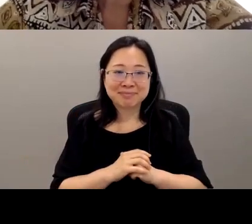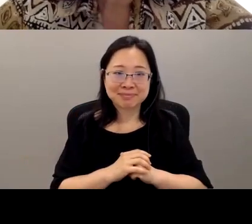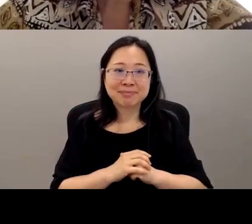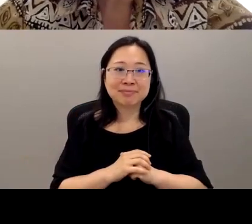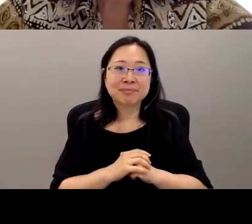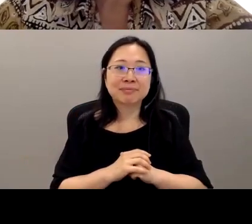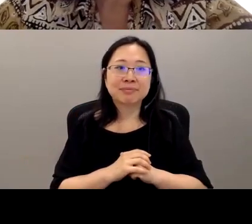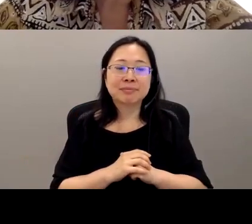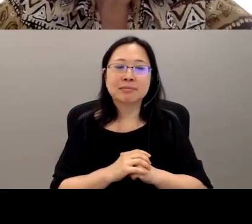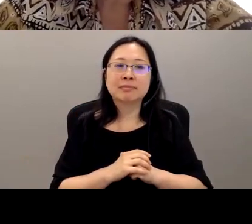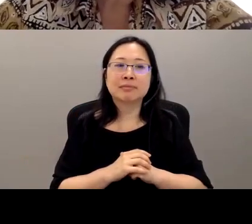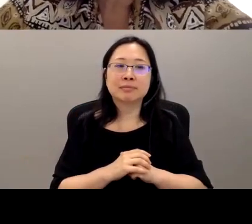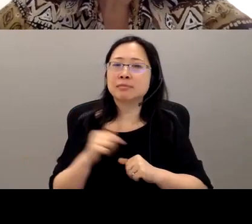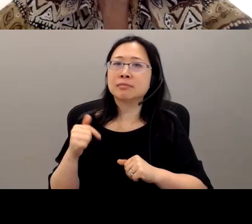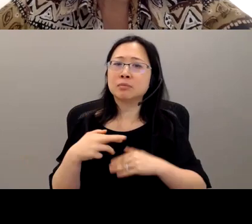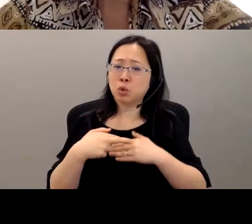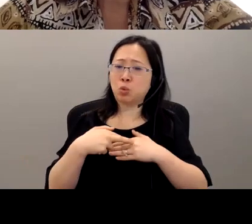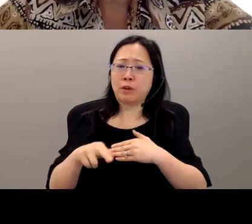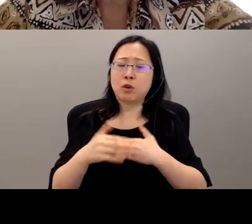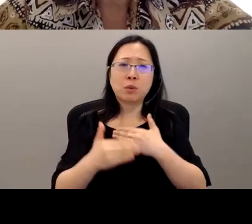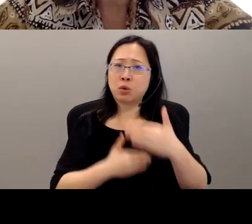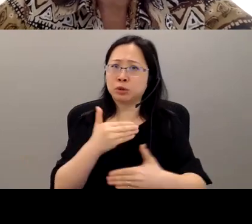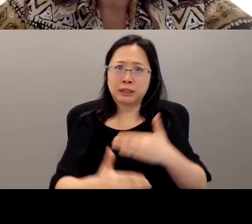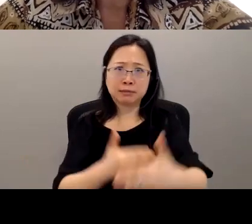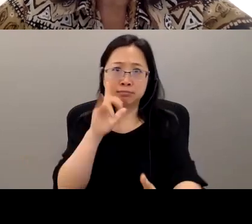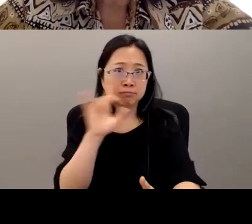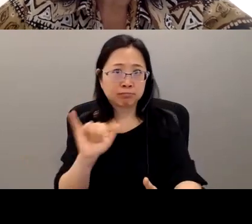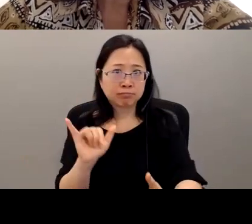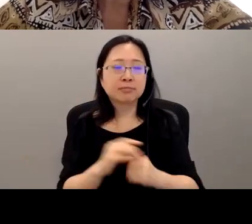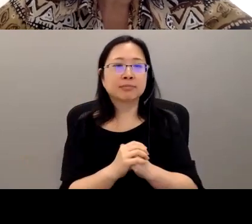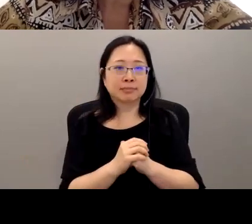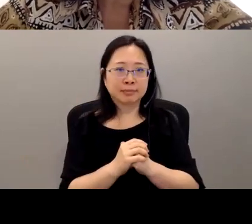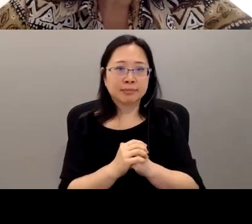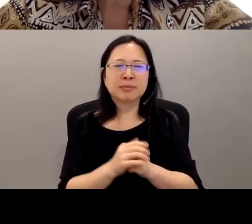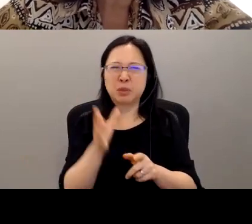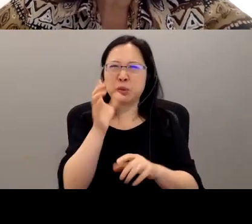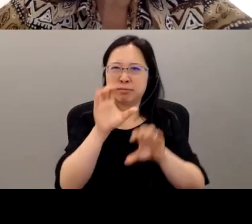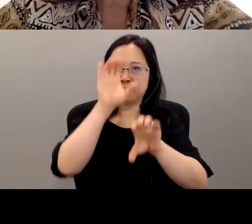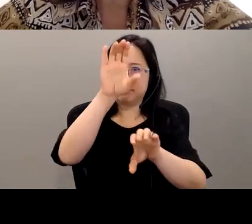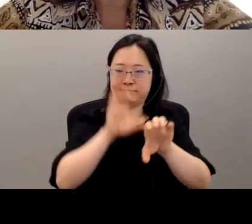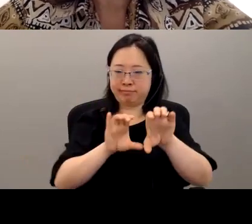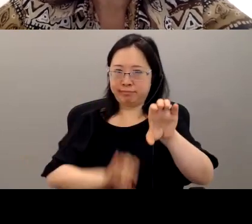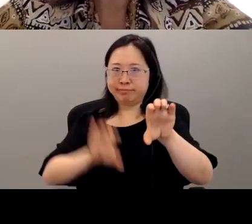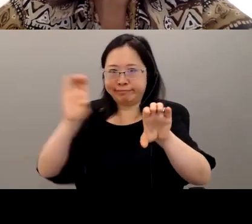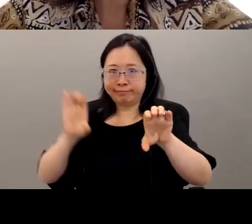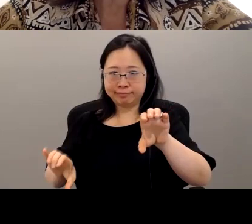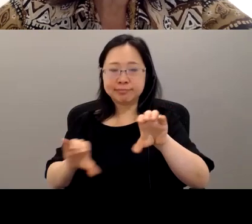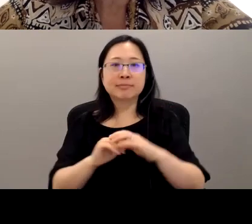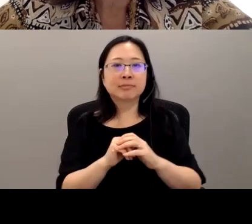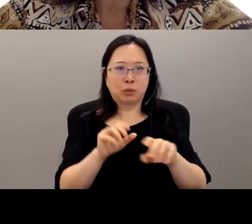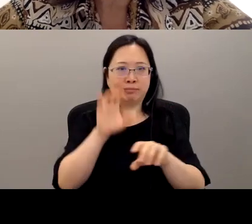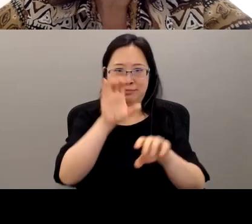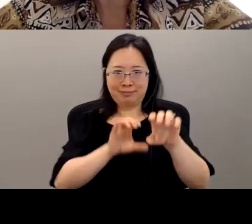So what does our referral process look like? So I'll take you through the intake and referral